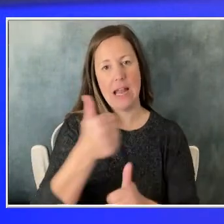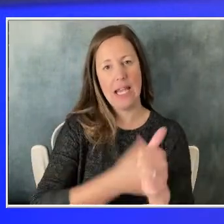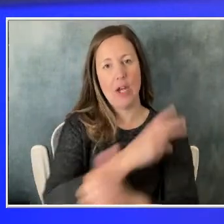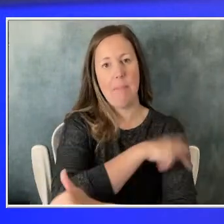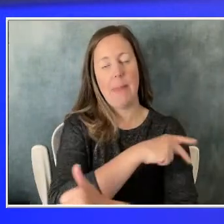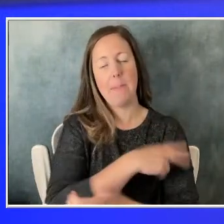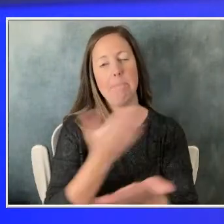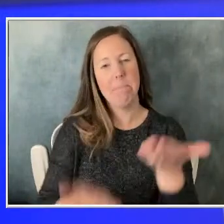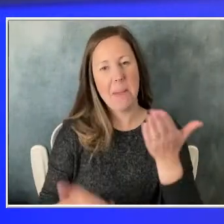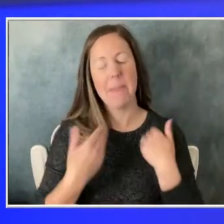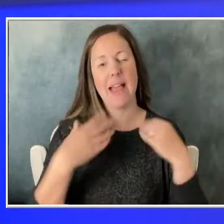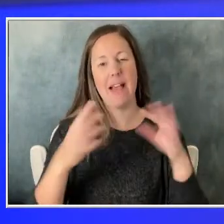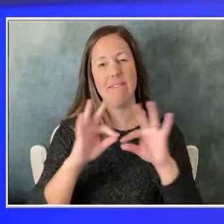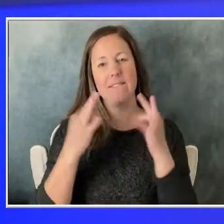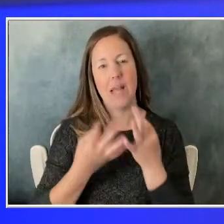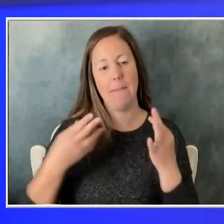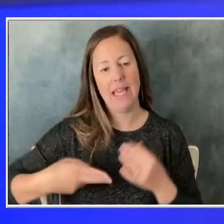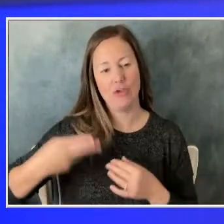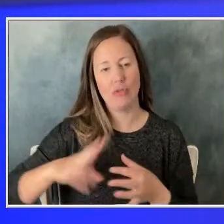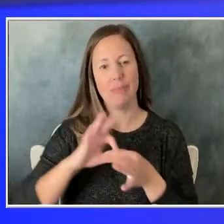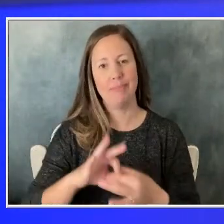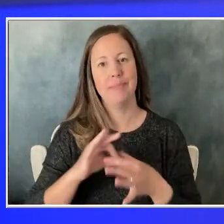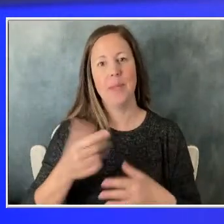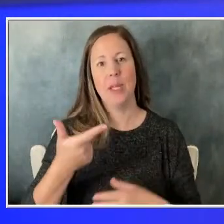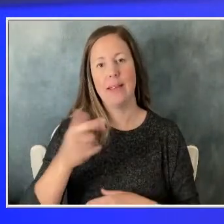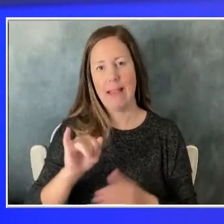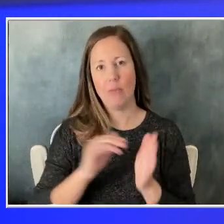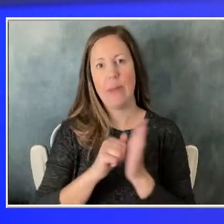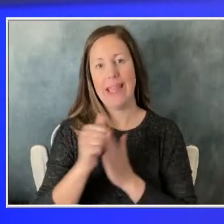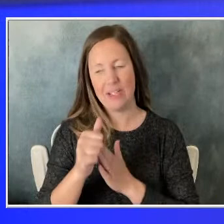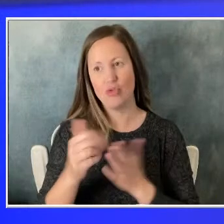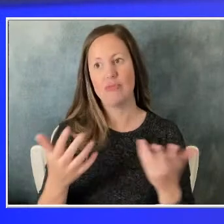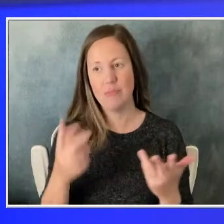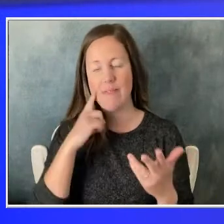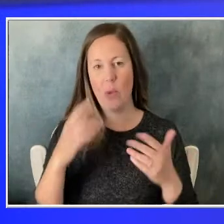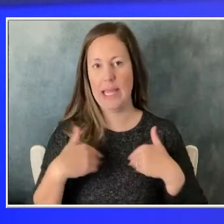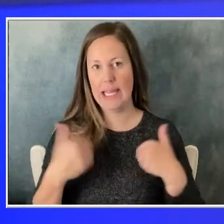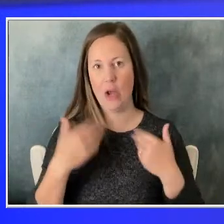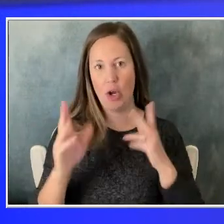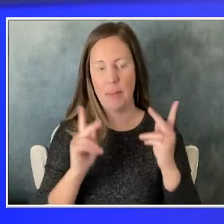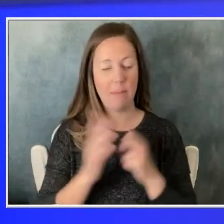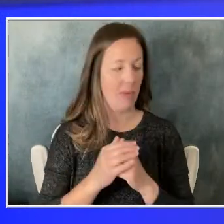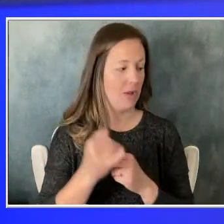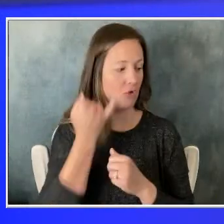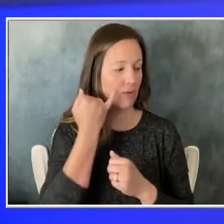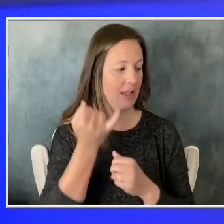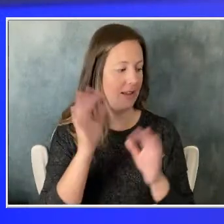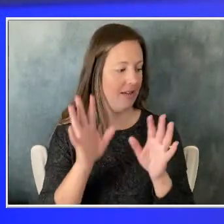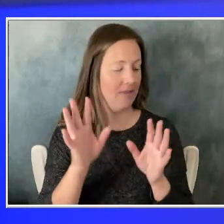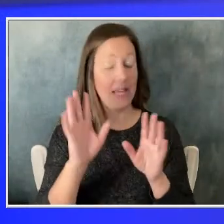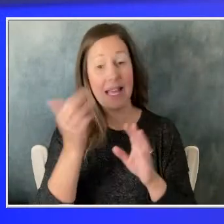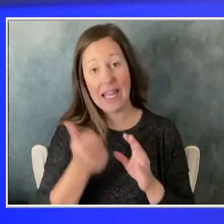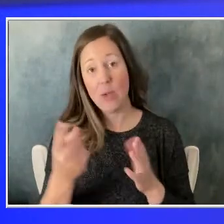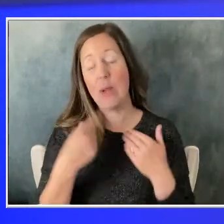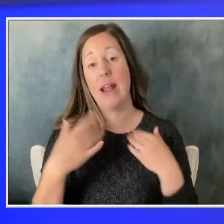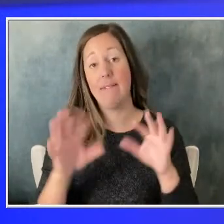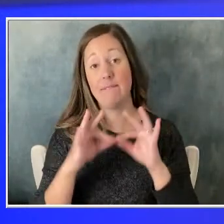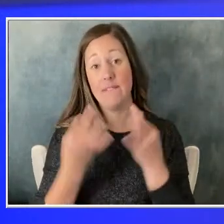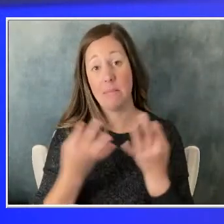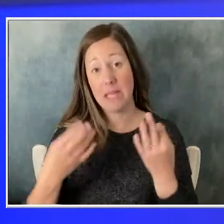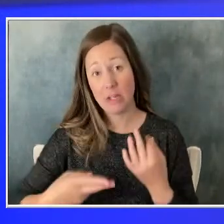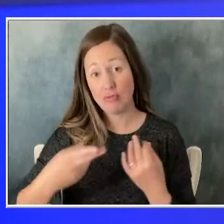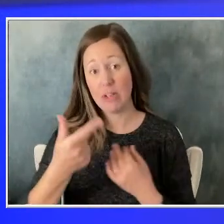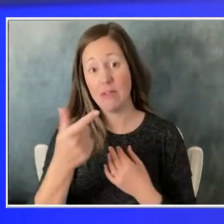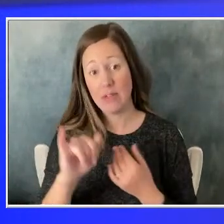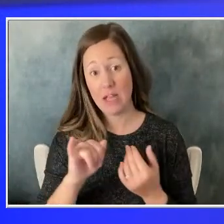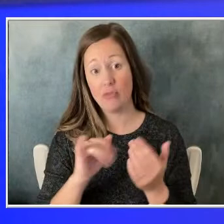gastric cancer, especially younger people. So that's important. If anybody have a family history of a gastric cancer, which means stomach